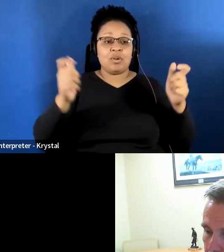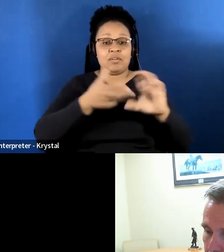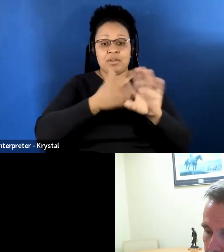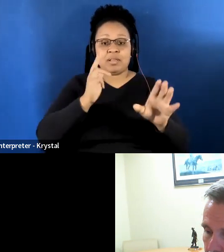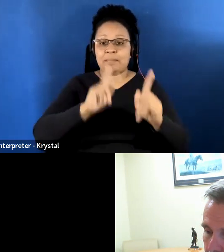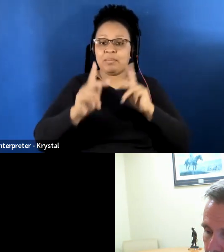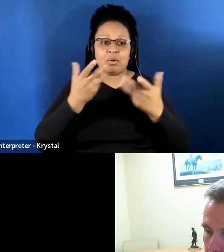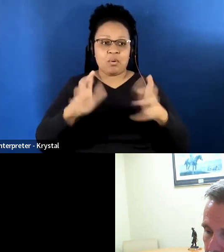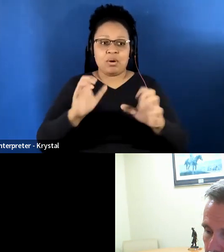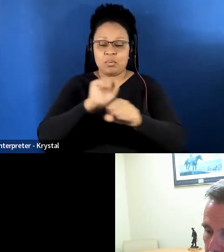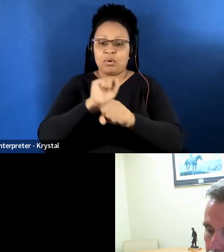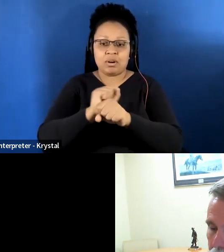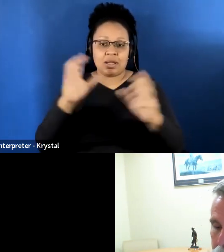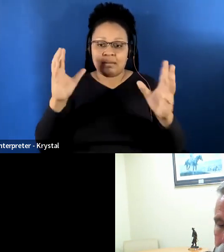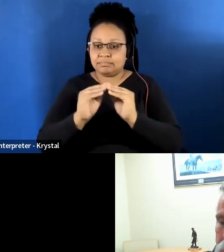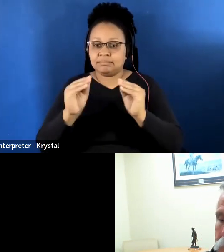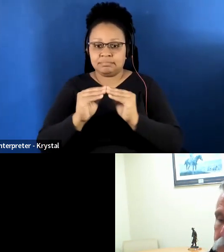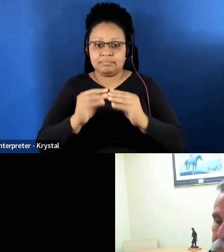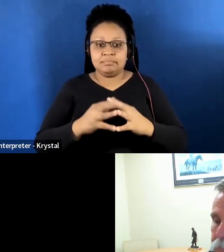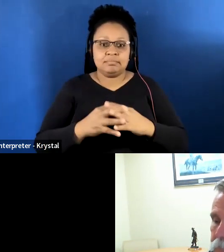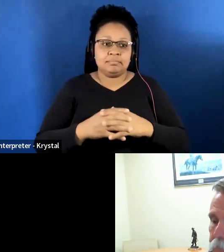work anymore.